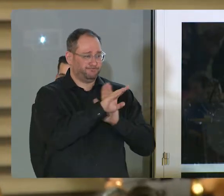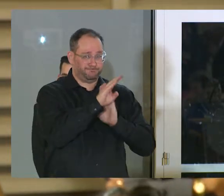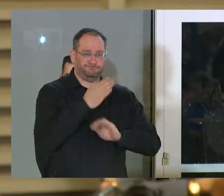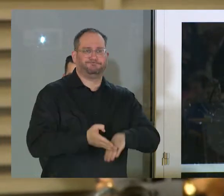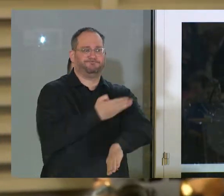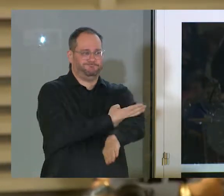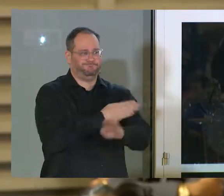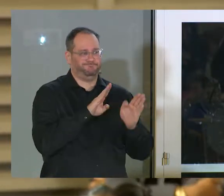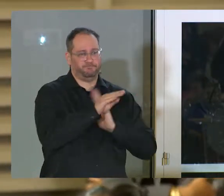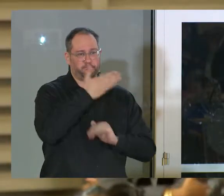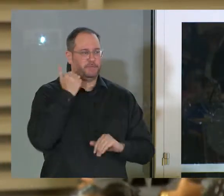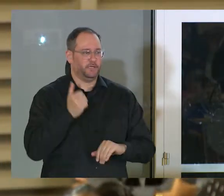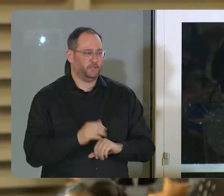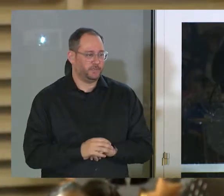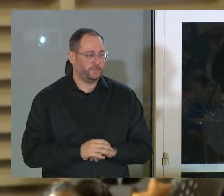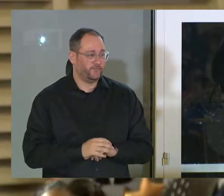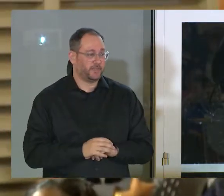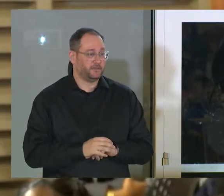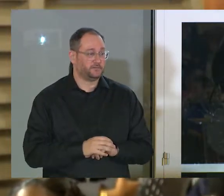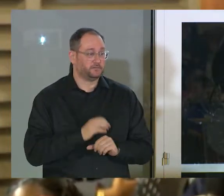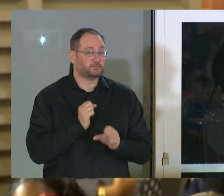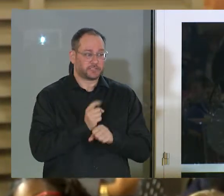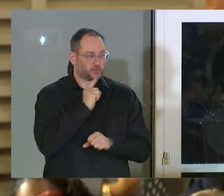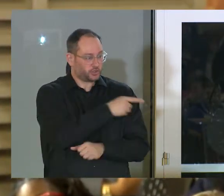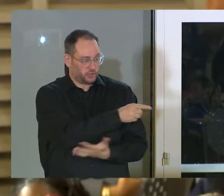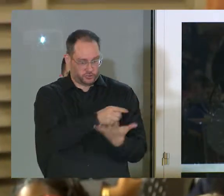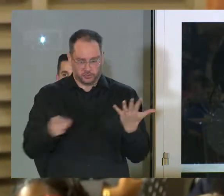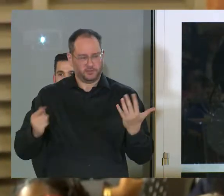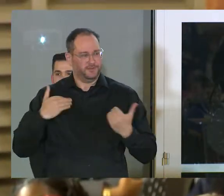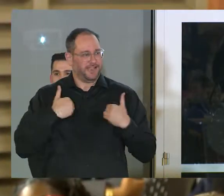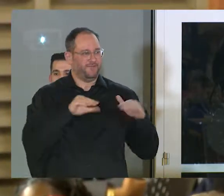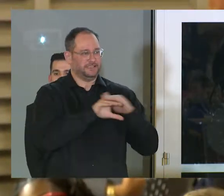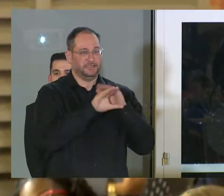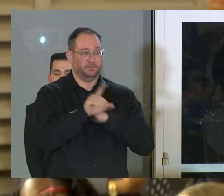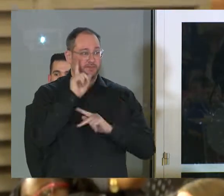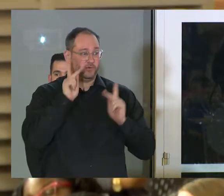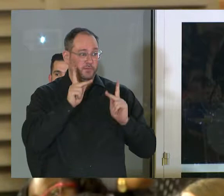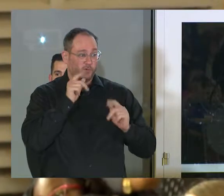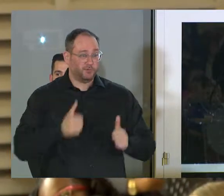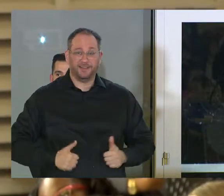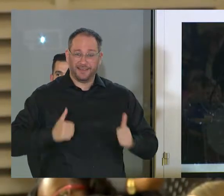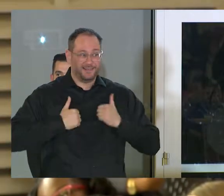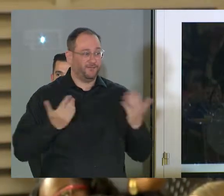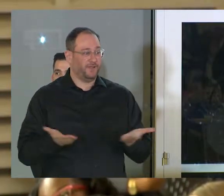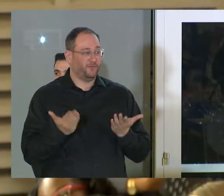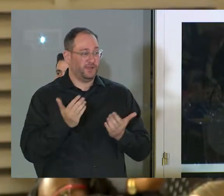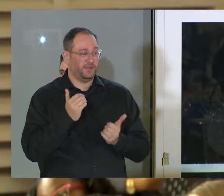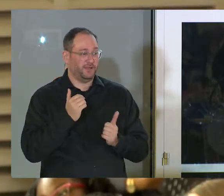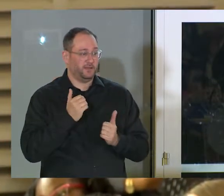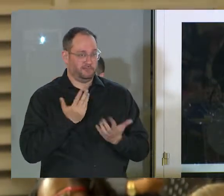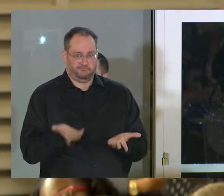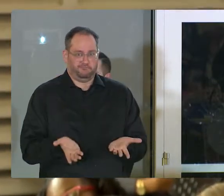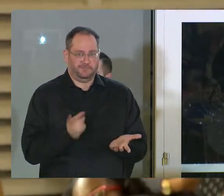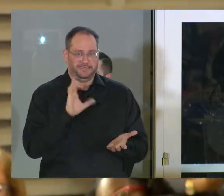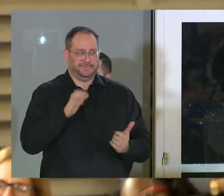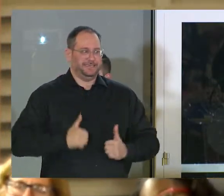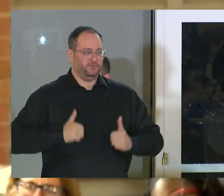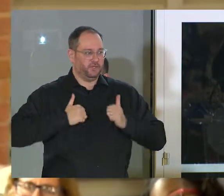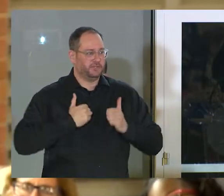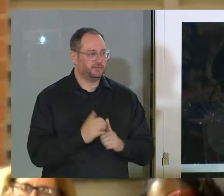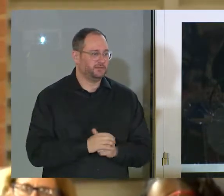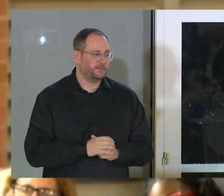have the accessibility for people to be able to go through their daily living, and it's available for all DC residents. This is a really